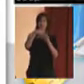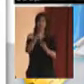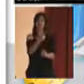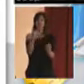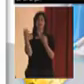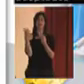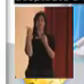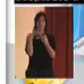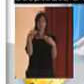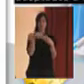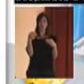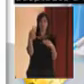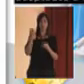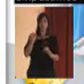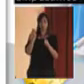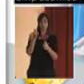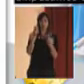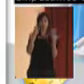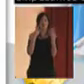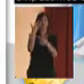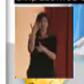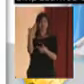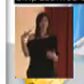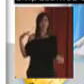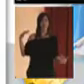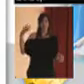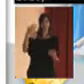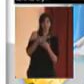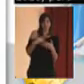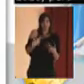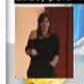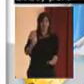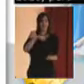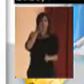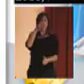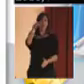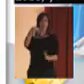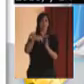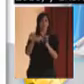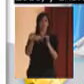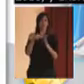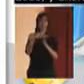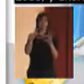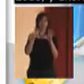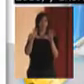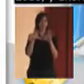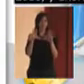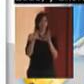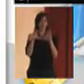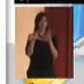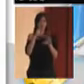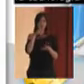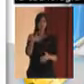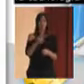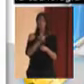adapt it to different uses. We started in '85, but we're in 2010, and we are now working with the RFID